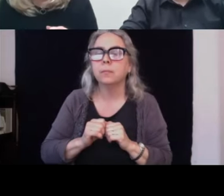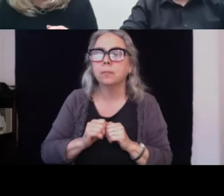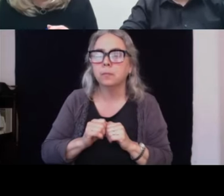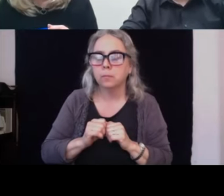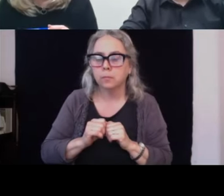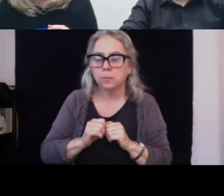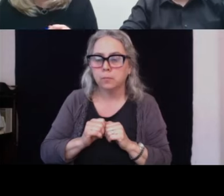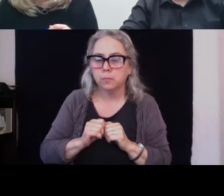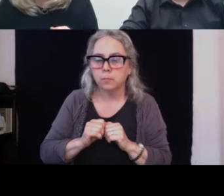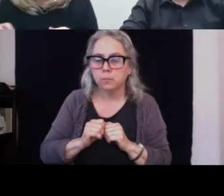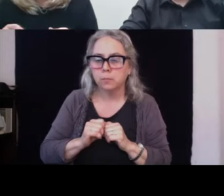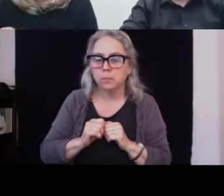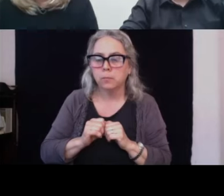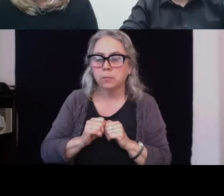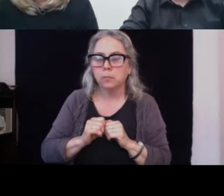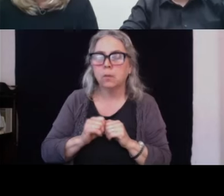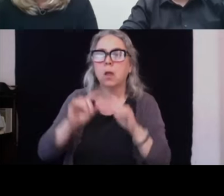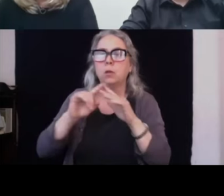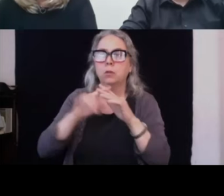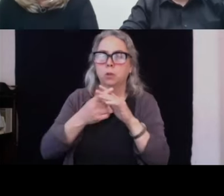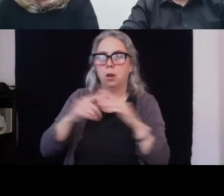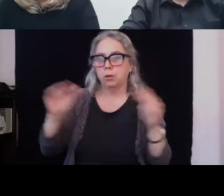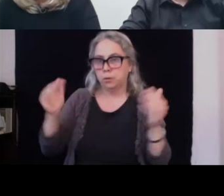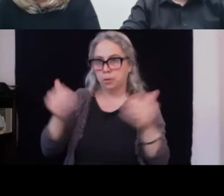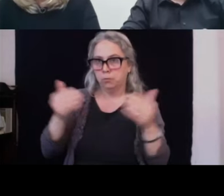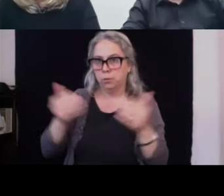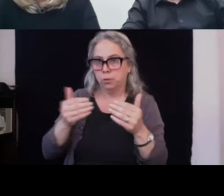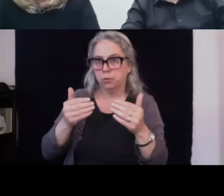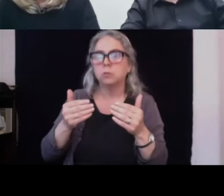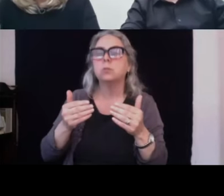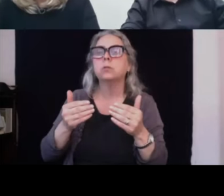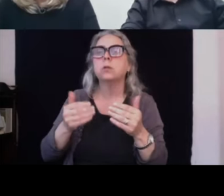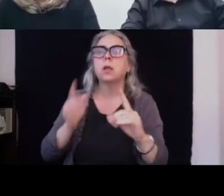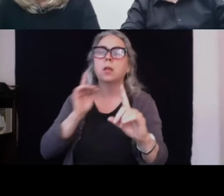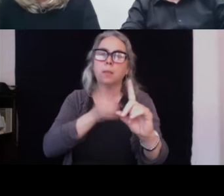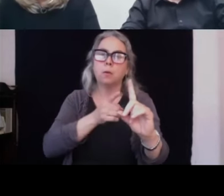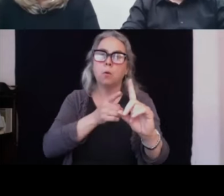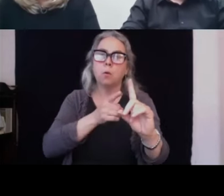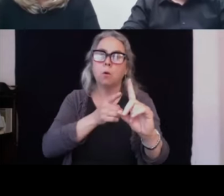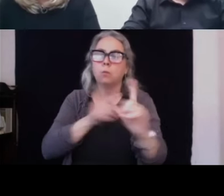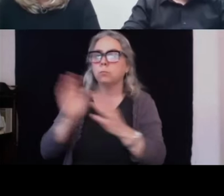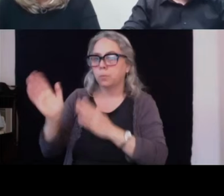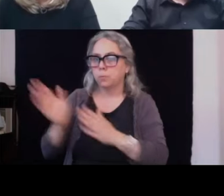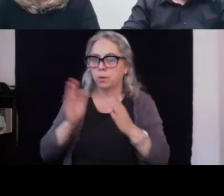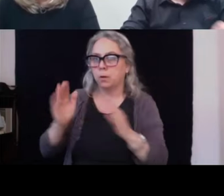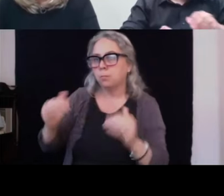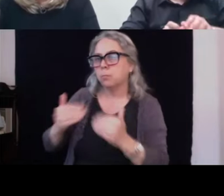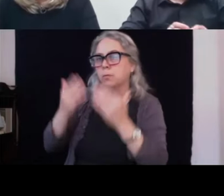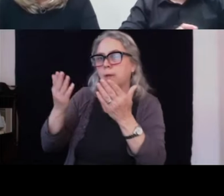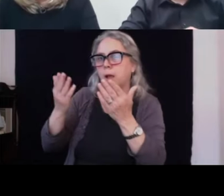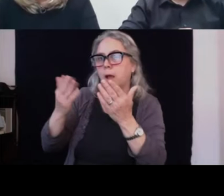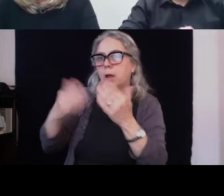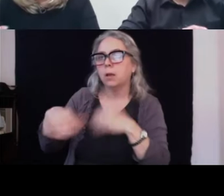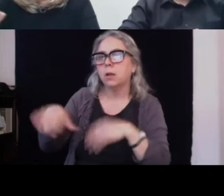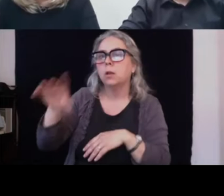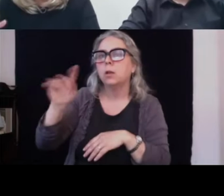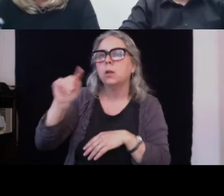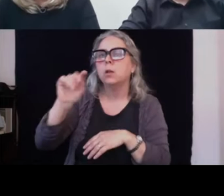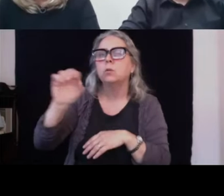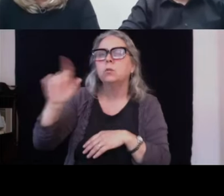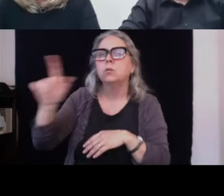So to start, our introduction is, the goal is to prepare and provide tools for you